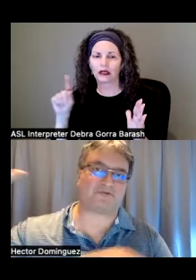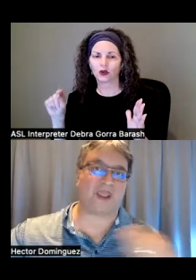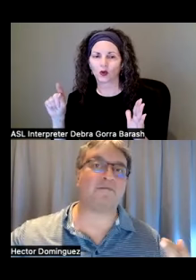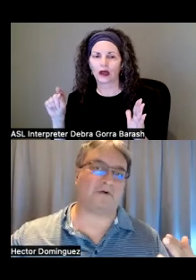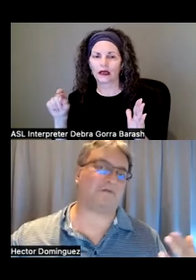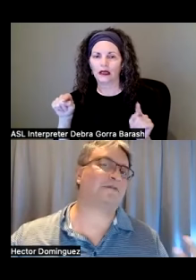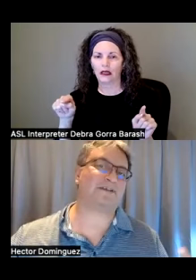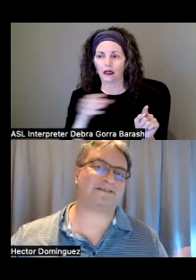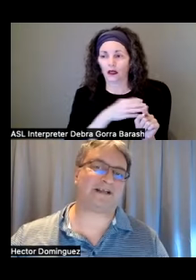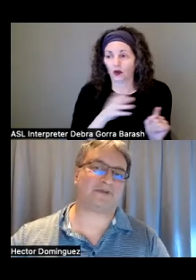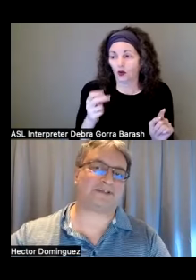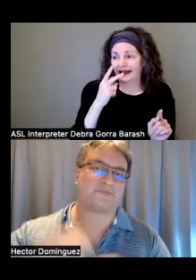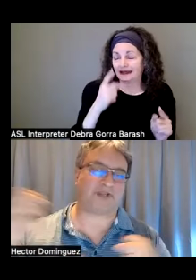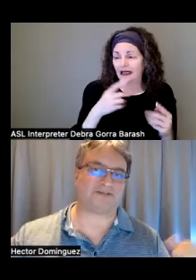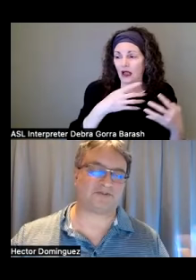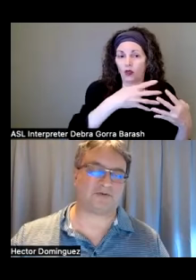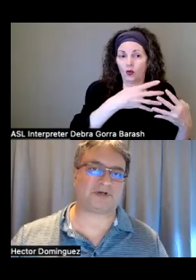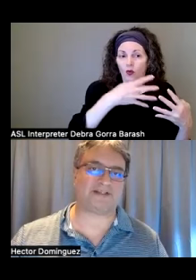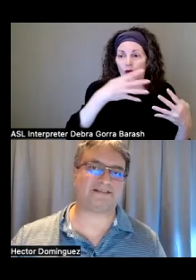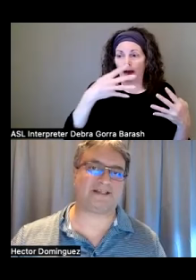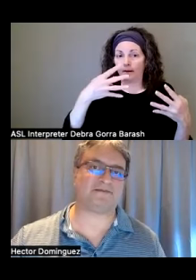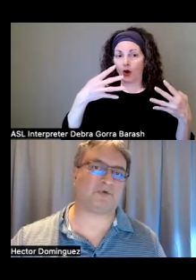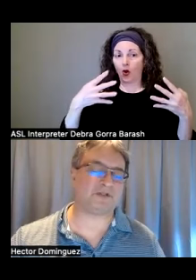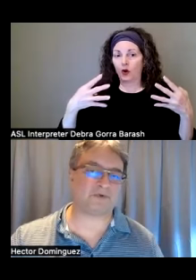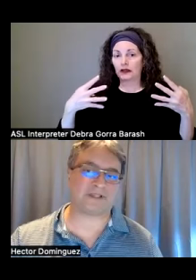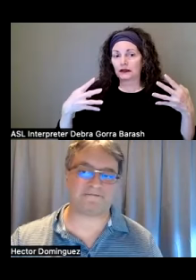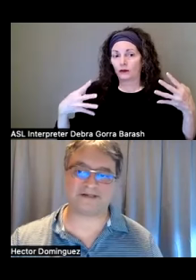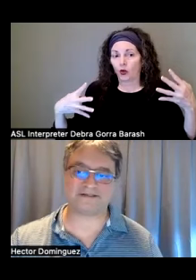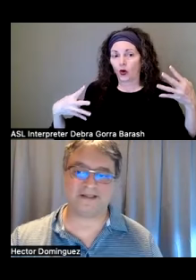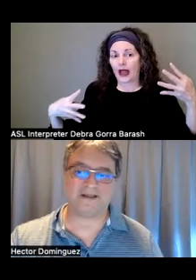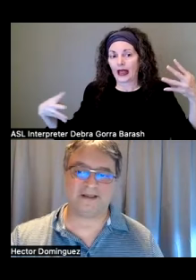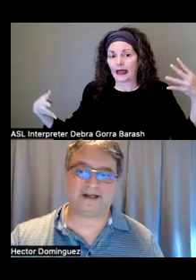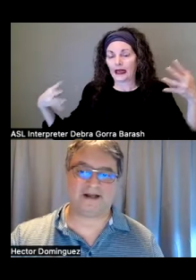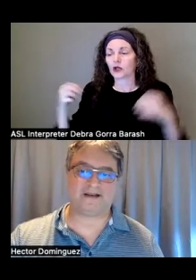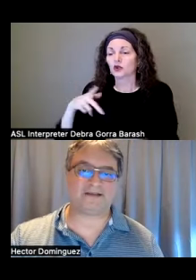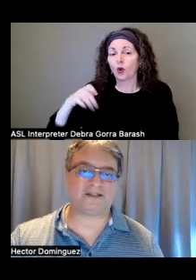this rainbow is actually spreading. So Portland is getting more and more diverse.